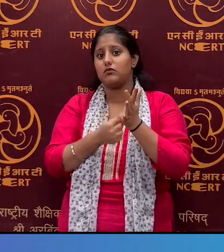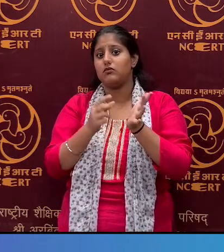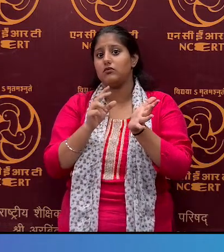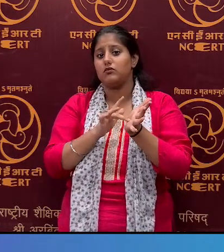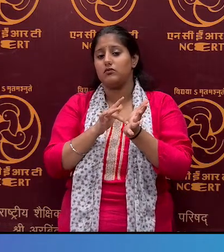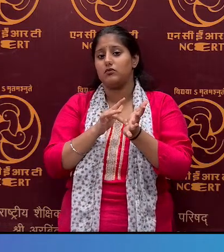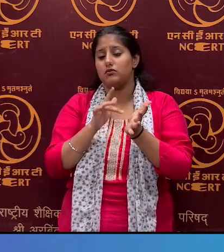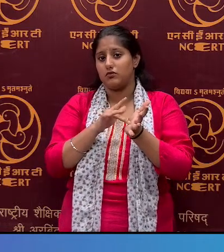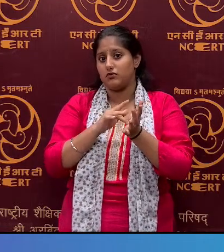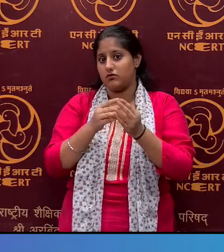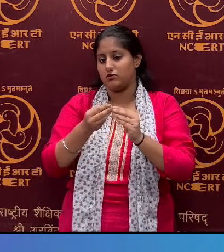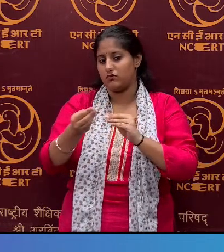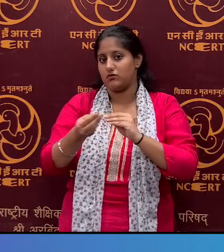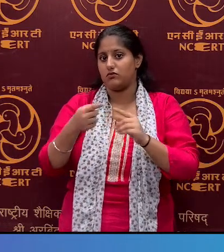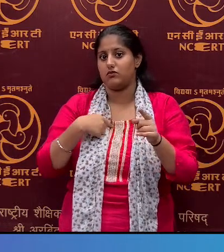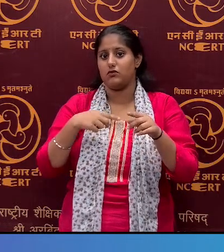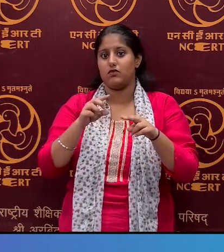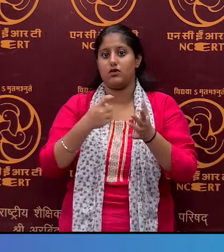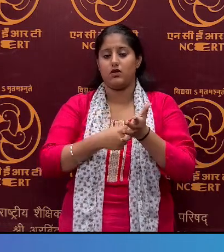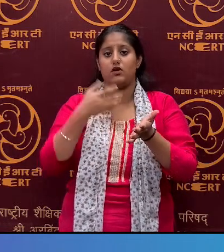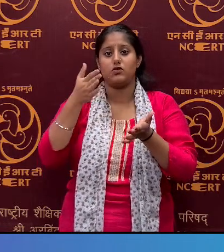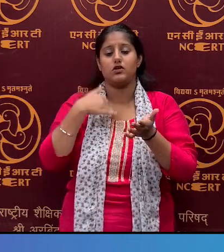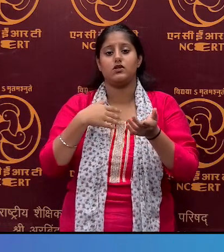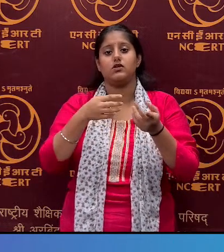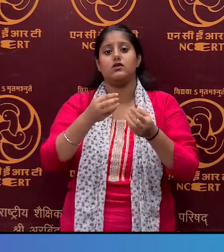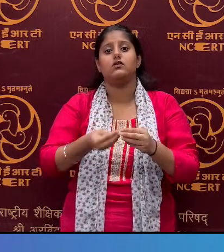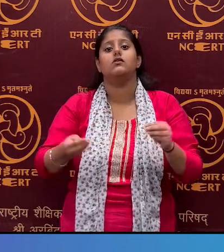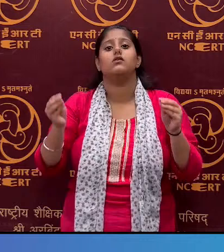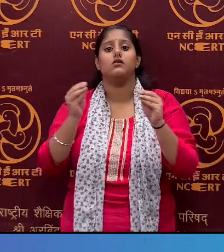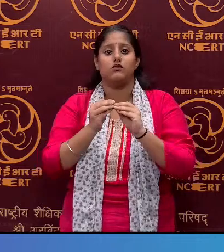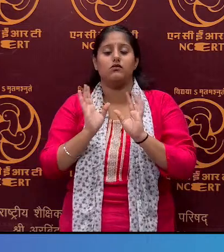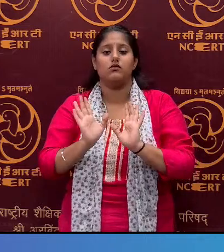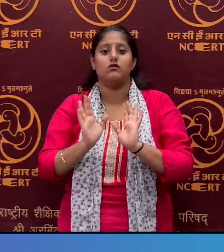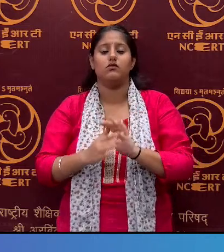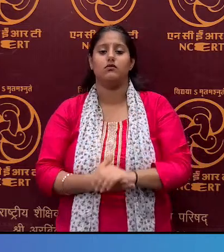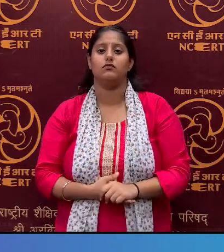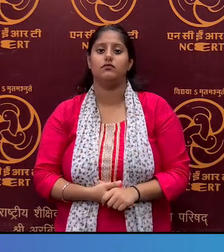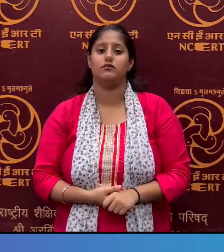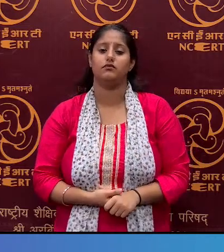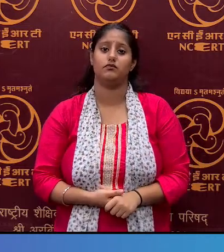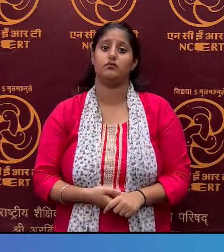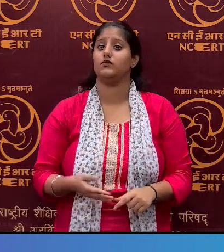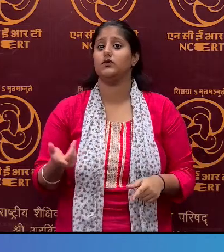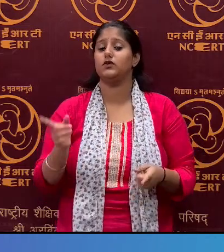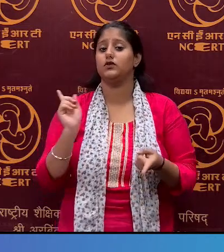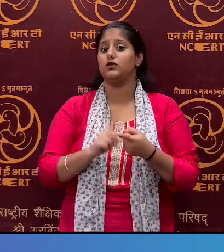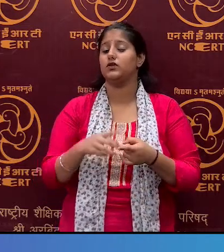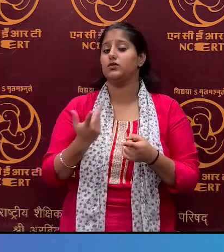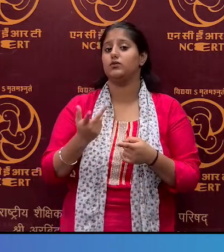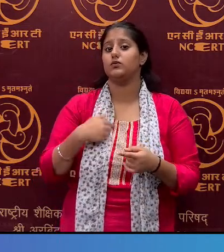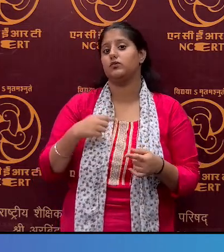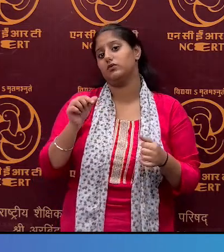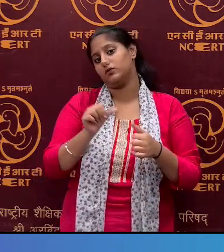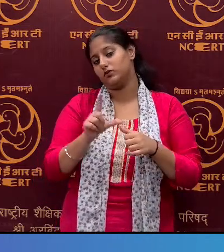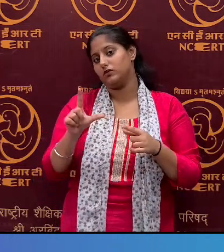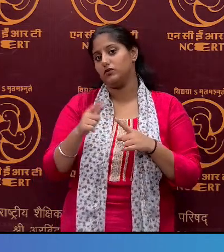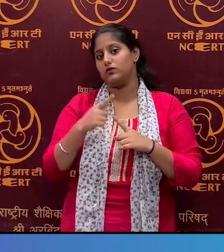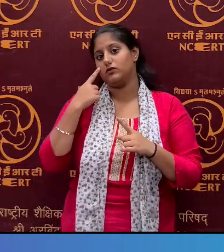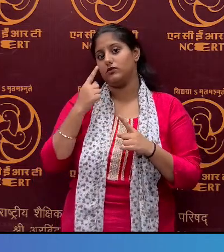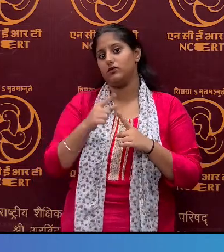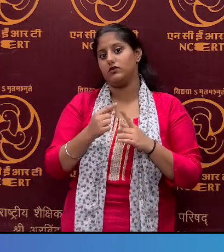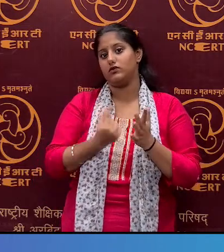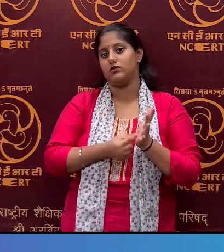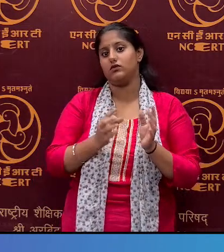lower temperature than rest of Rajasthan, right? True. So it's happened because of altitude or height from